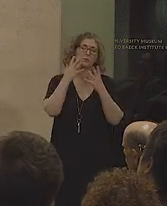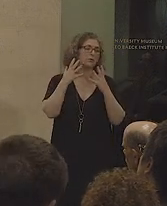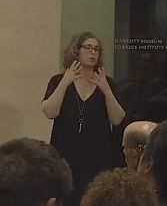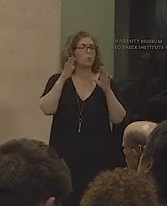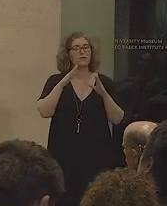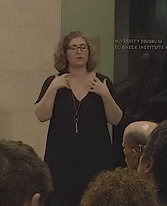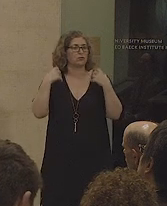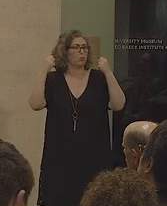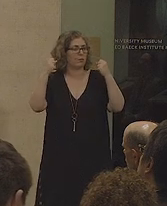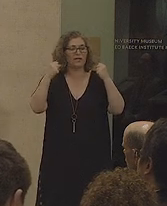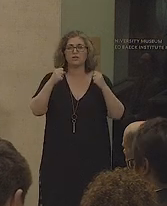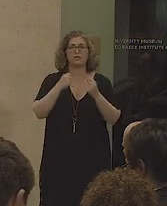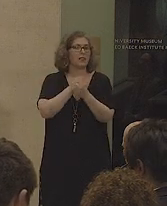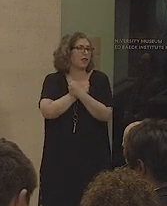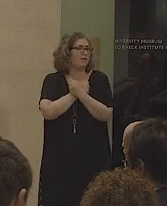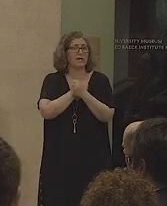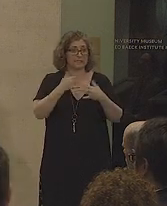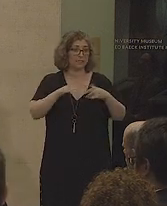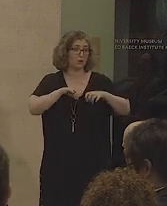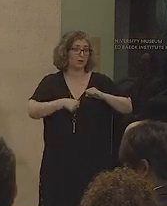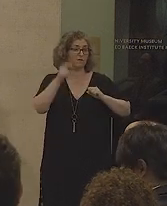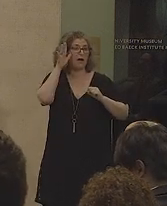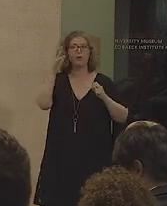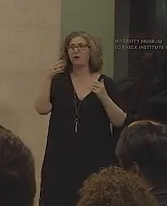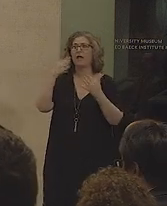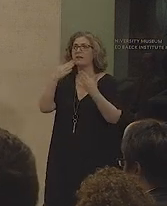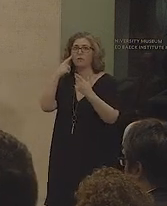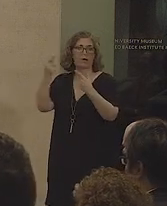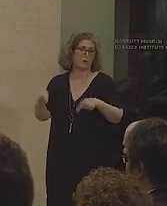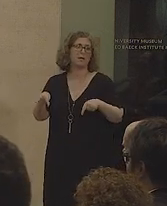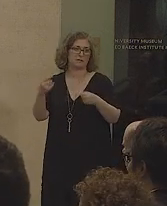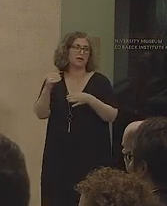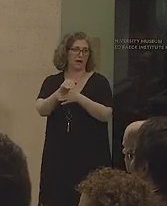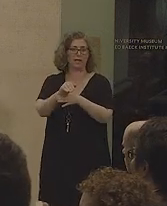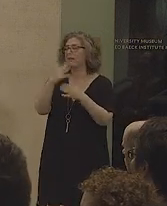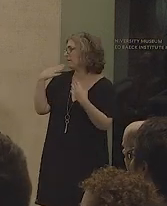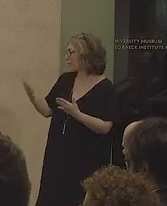loving, and still grieving father to be here with us tonight. So thank you so much, Fred. Thank you.